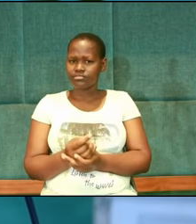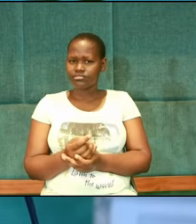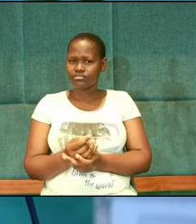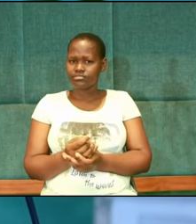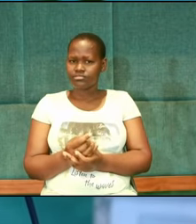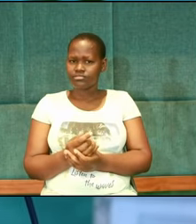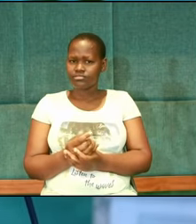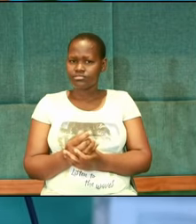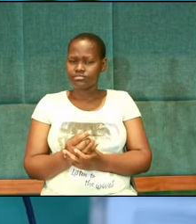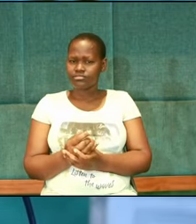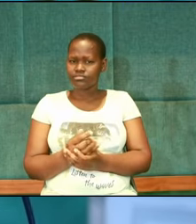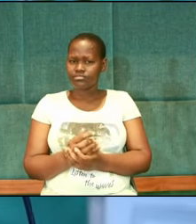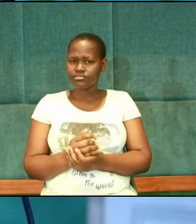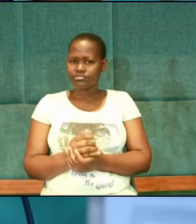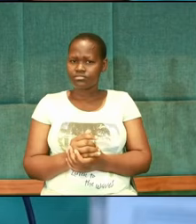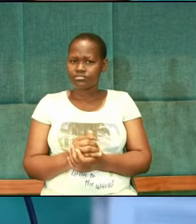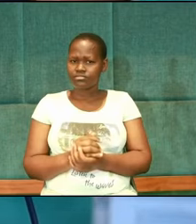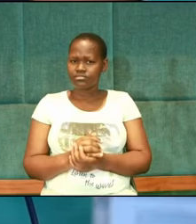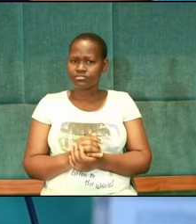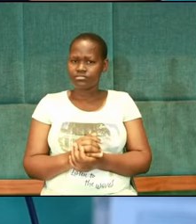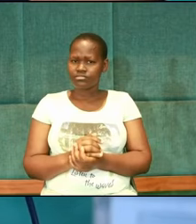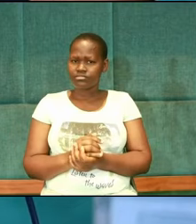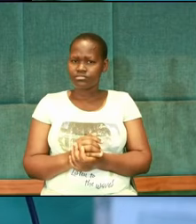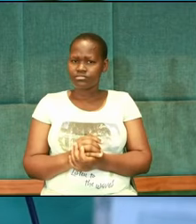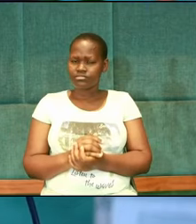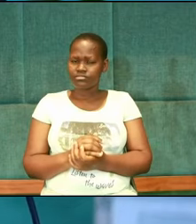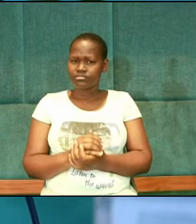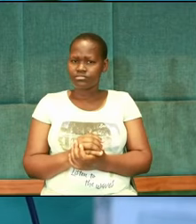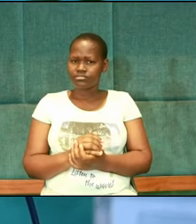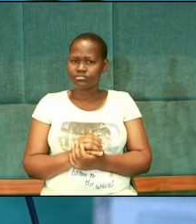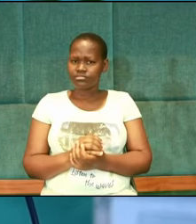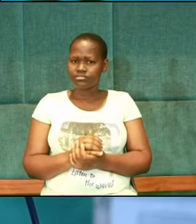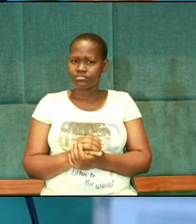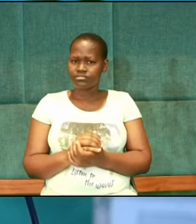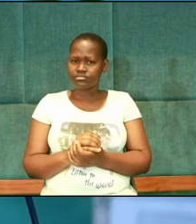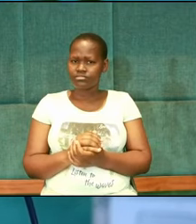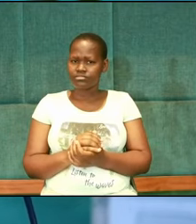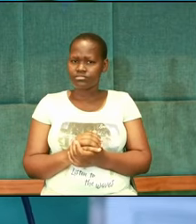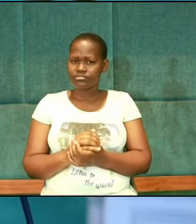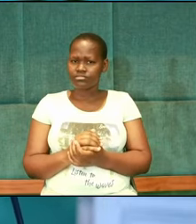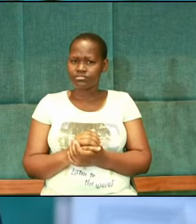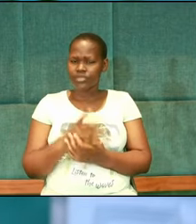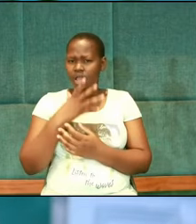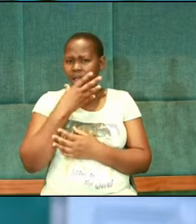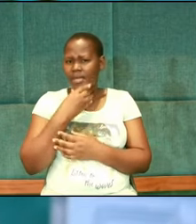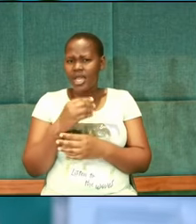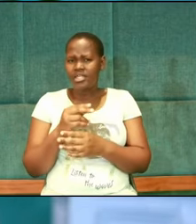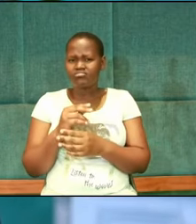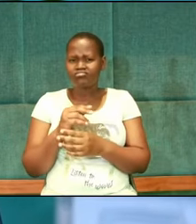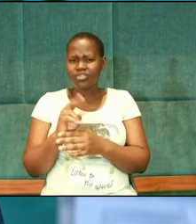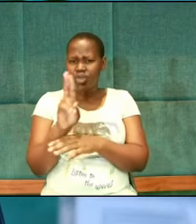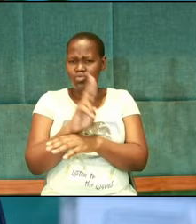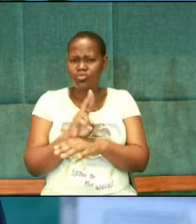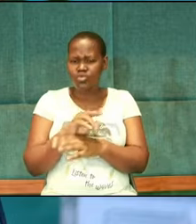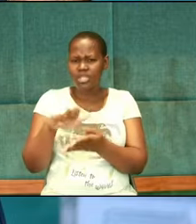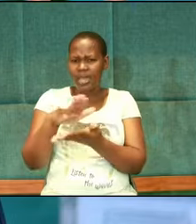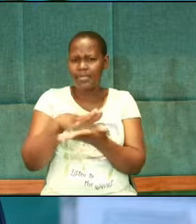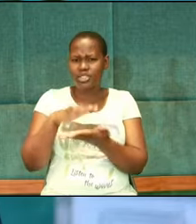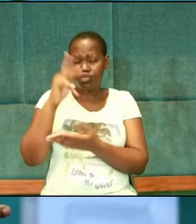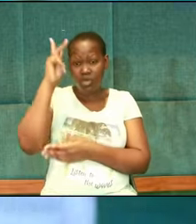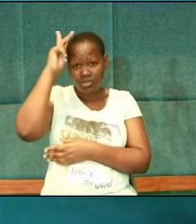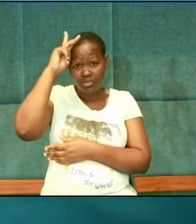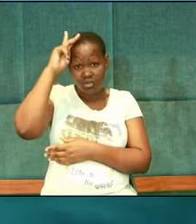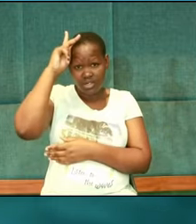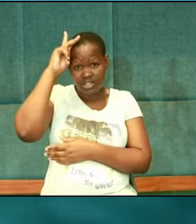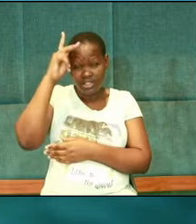1800. The Wright brothers, exploits. Based on knowledge, a young man sat down. He got the knowledge